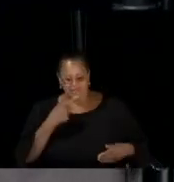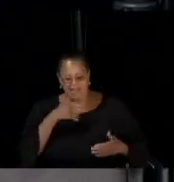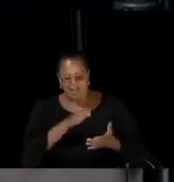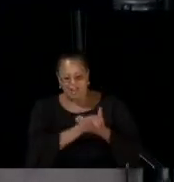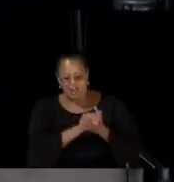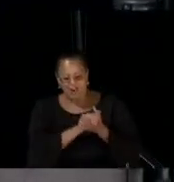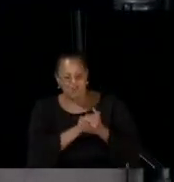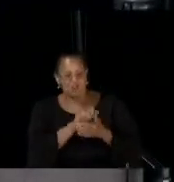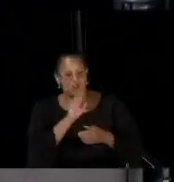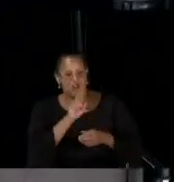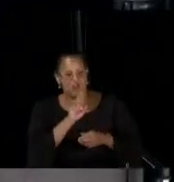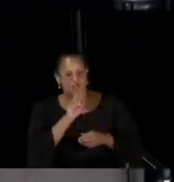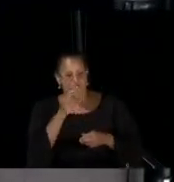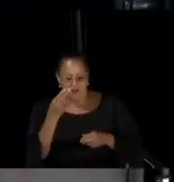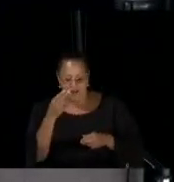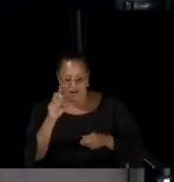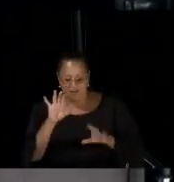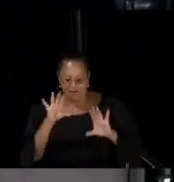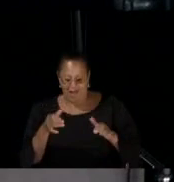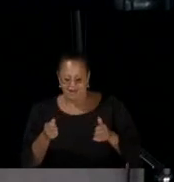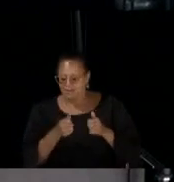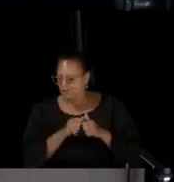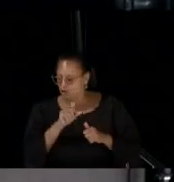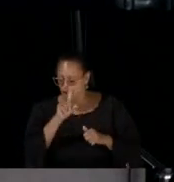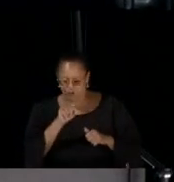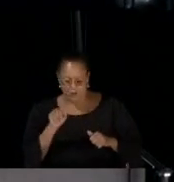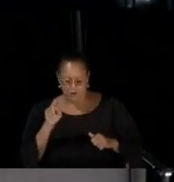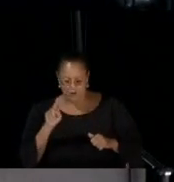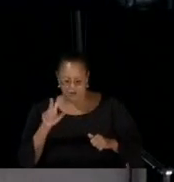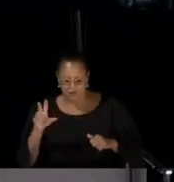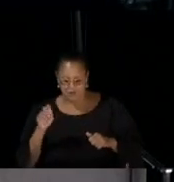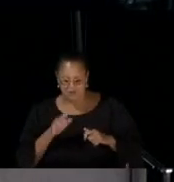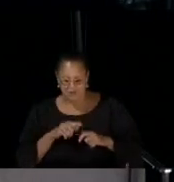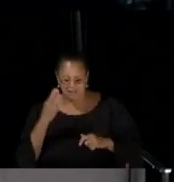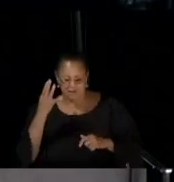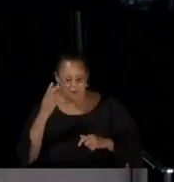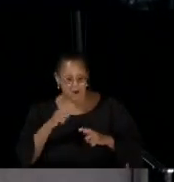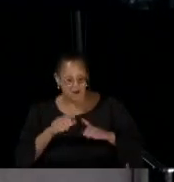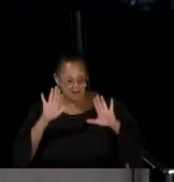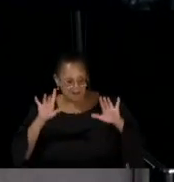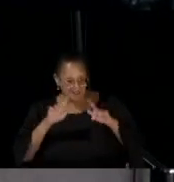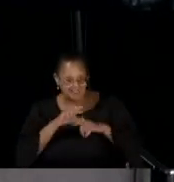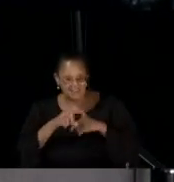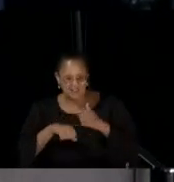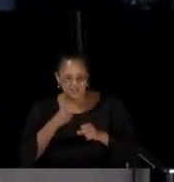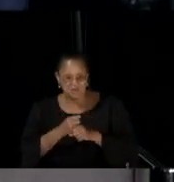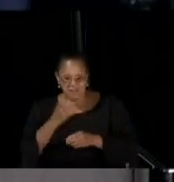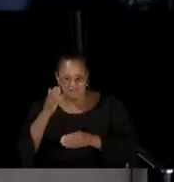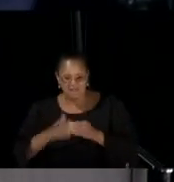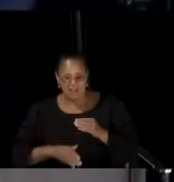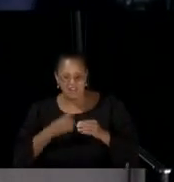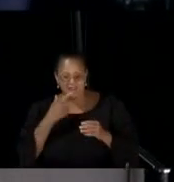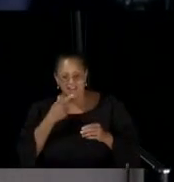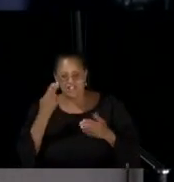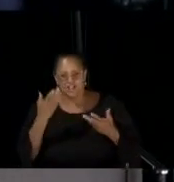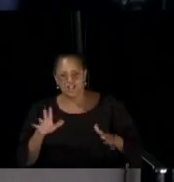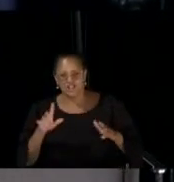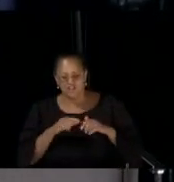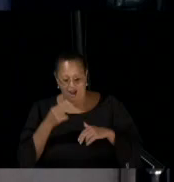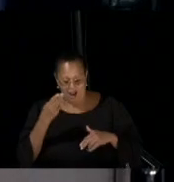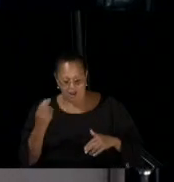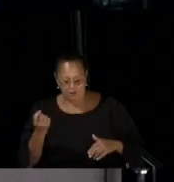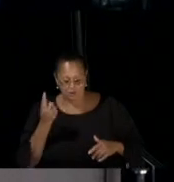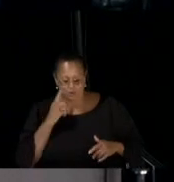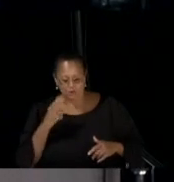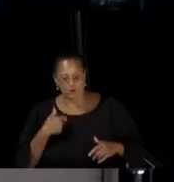Congratulations, River Hill, class of 2023. We've had an amazing 4 years, and we're finally finished our high school journey. It is our honor to lead